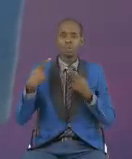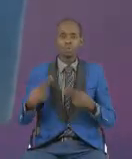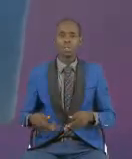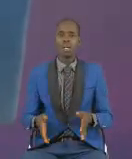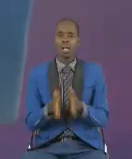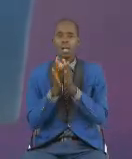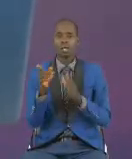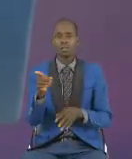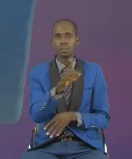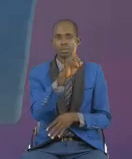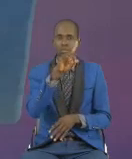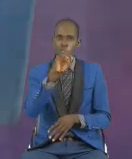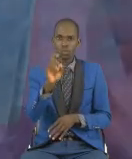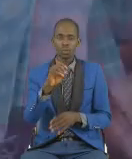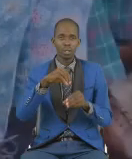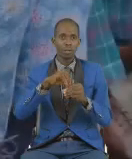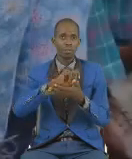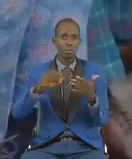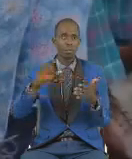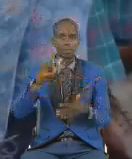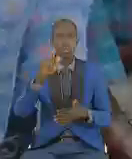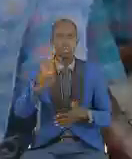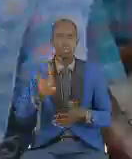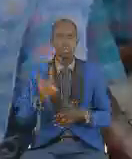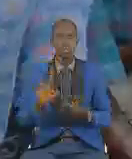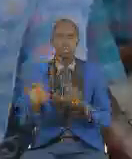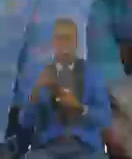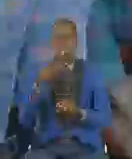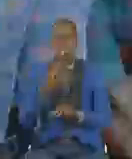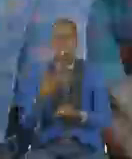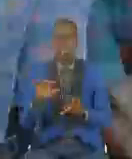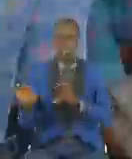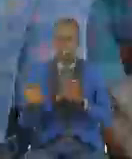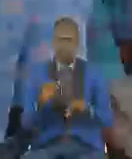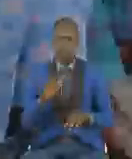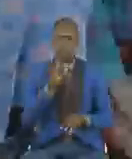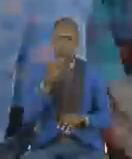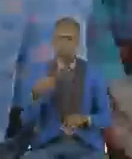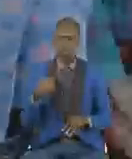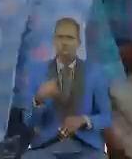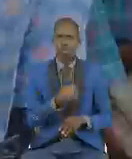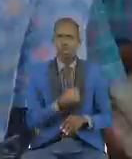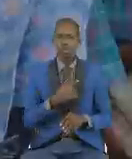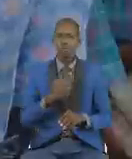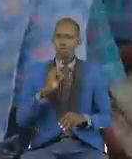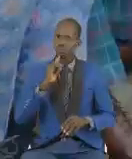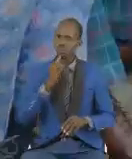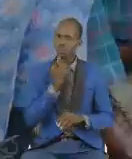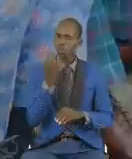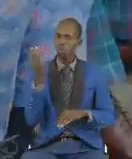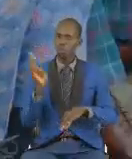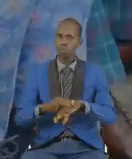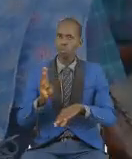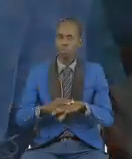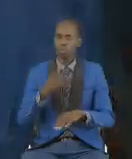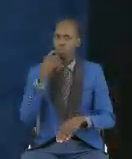28, saying, did not we strictly command you that he should not teach in this